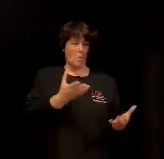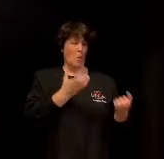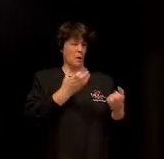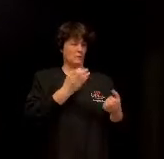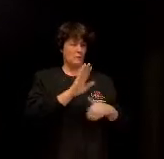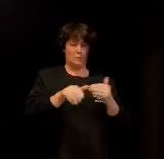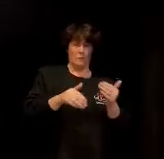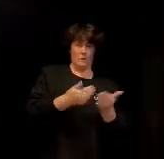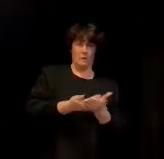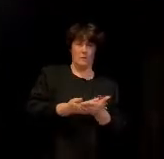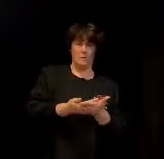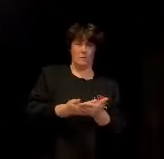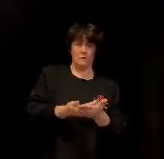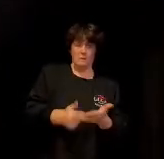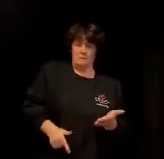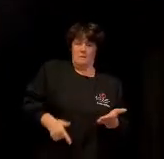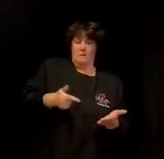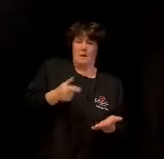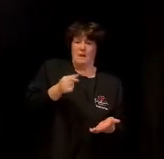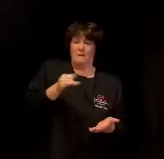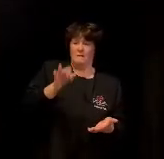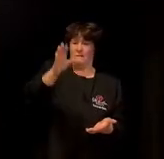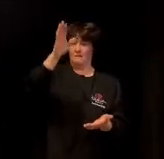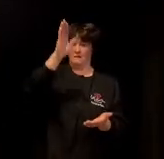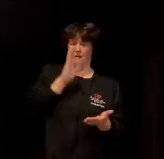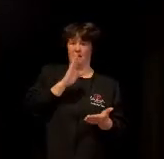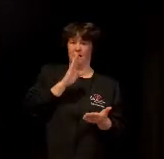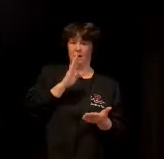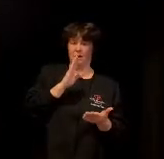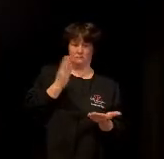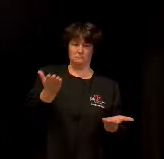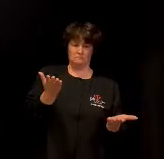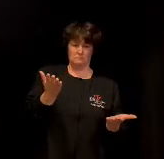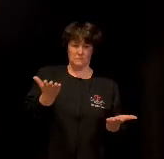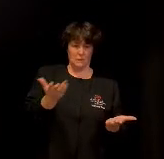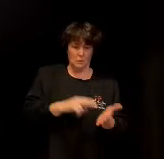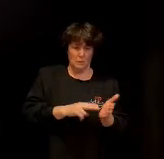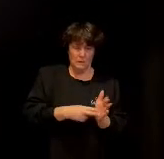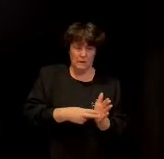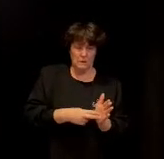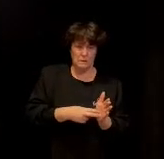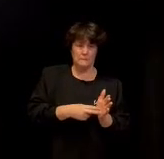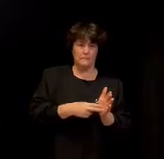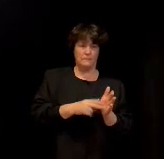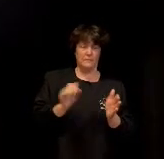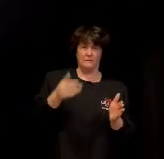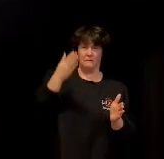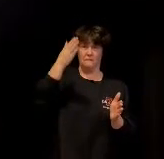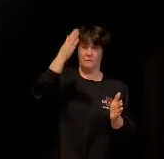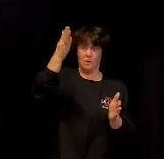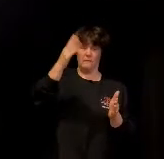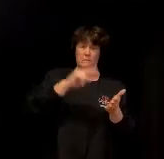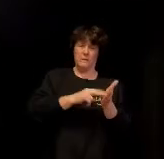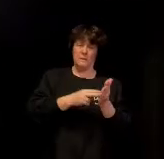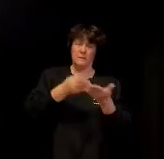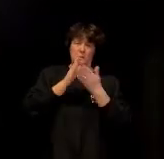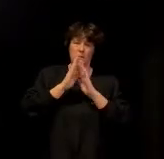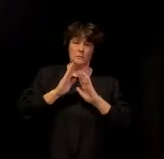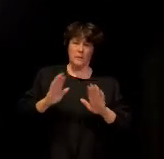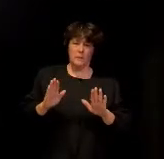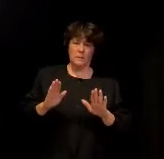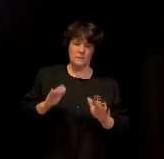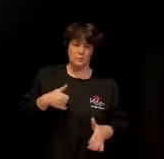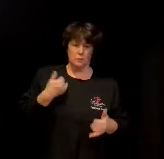the life of God. It's the God kind of life, right? Eternal life is peace. Eternal life is